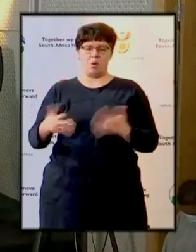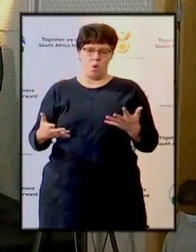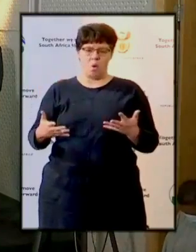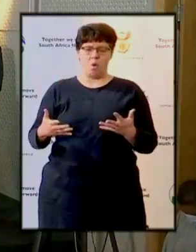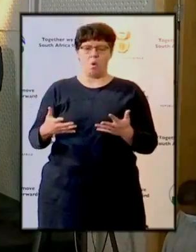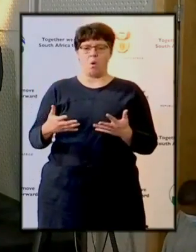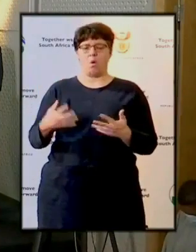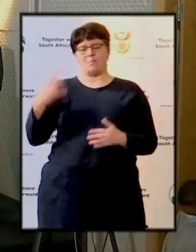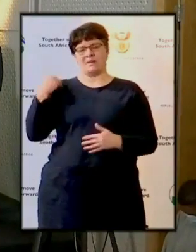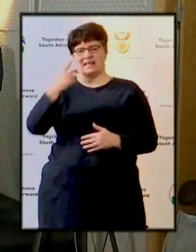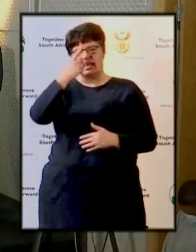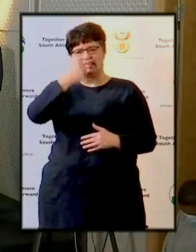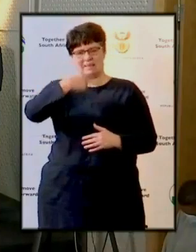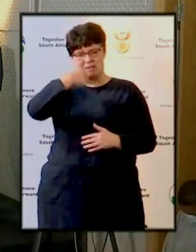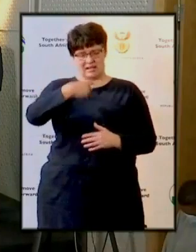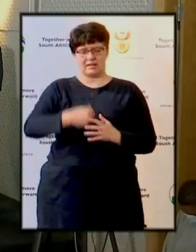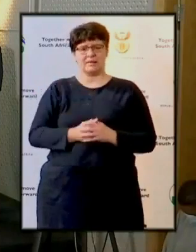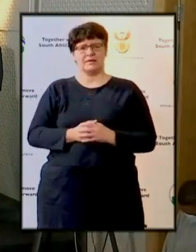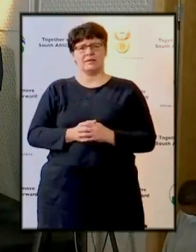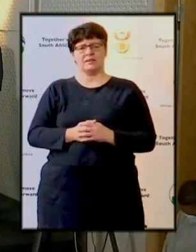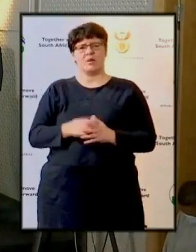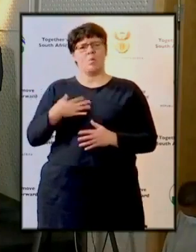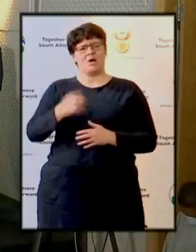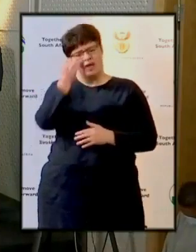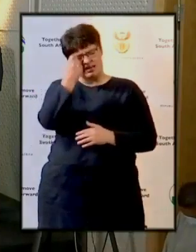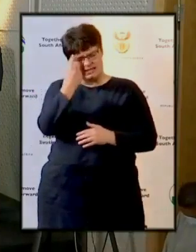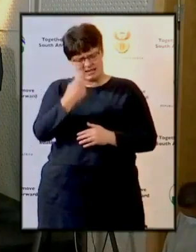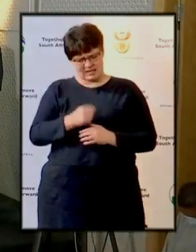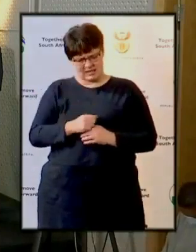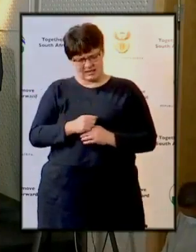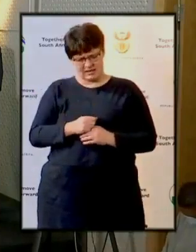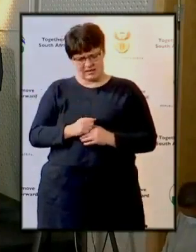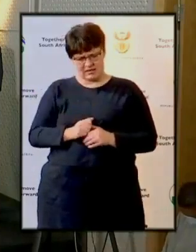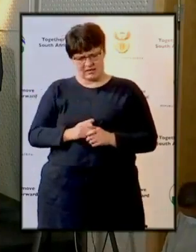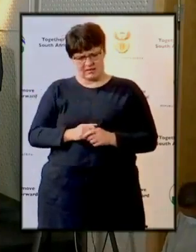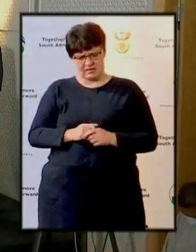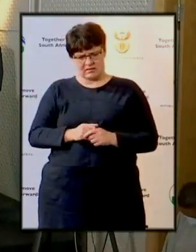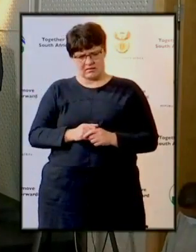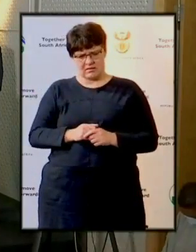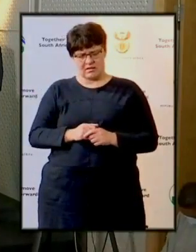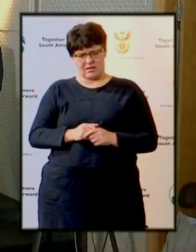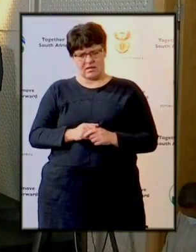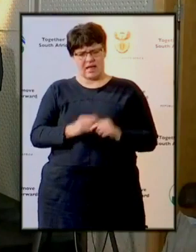Minister. I just want to understand, how have you mitigated the risk of level 4 opening with